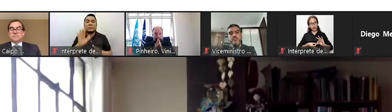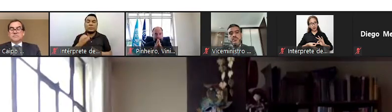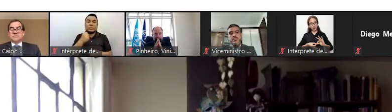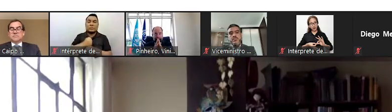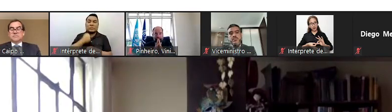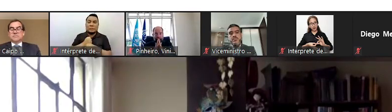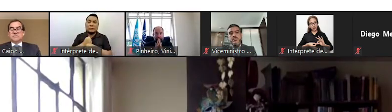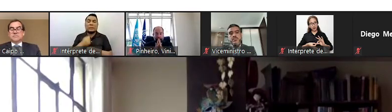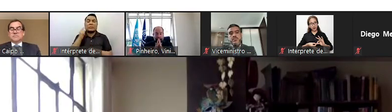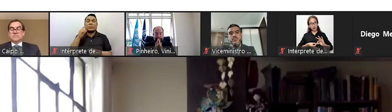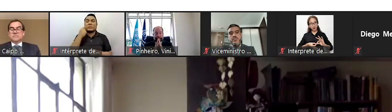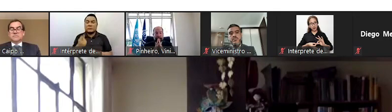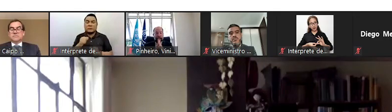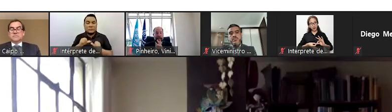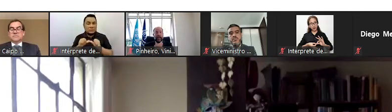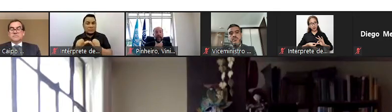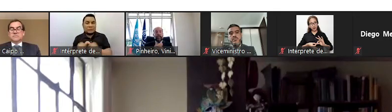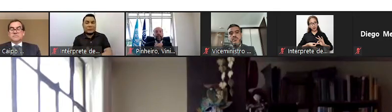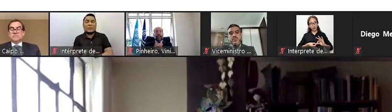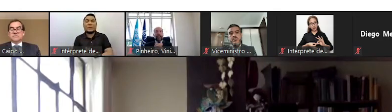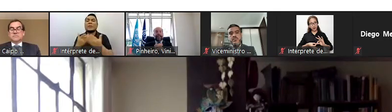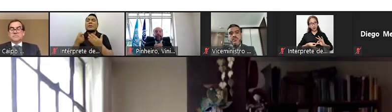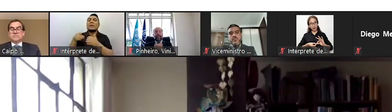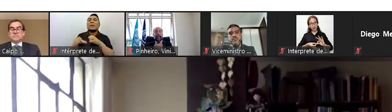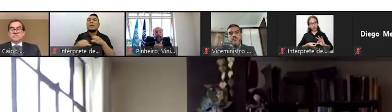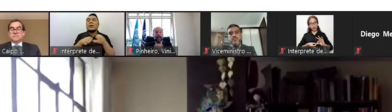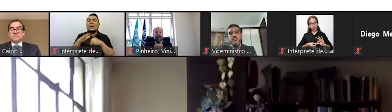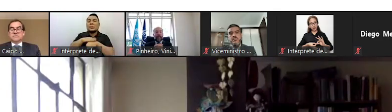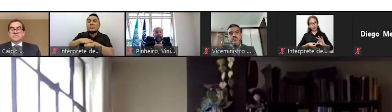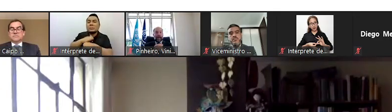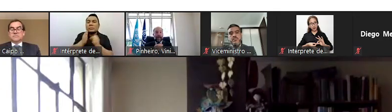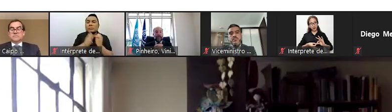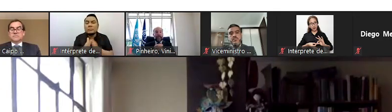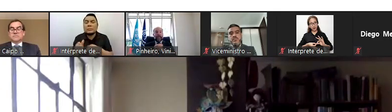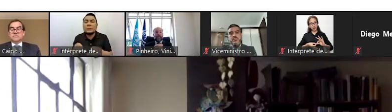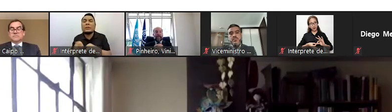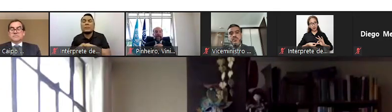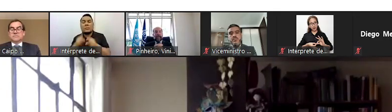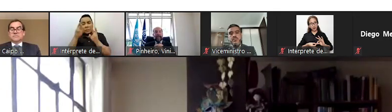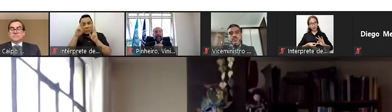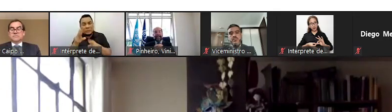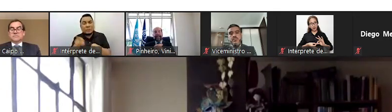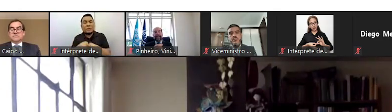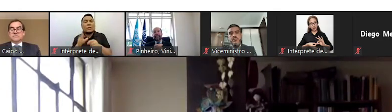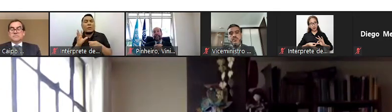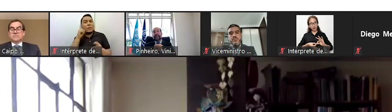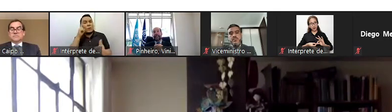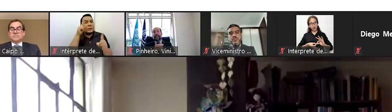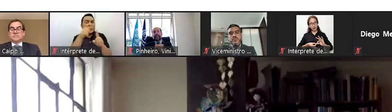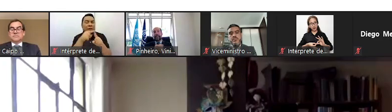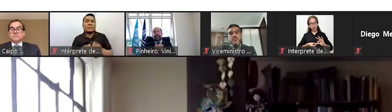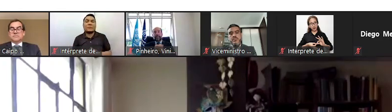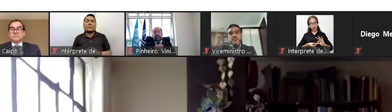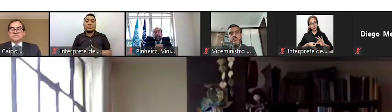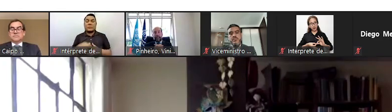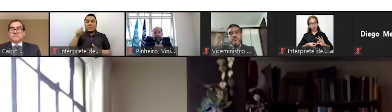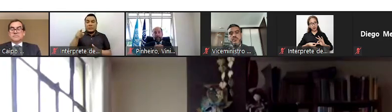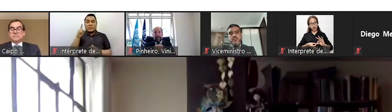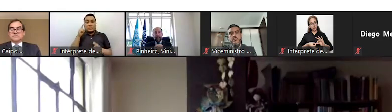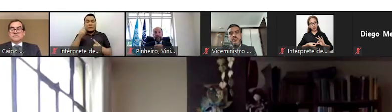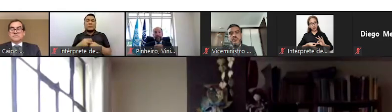organizations in executing and follow-up both these strategic actions and also in complying with the